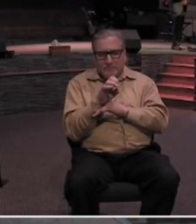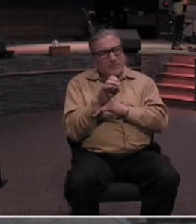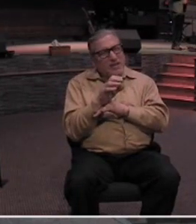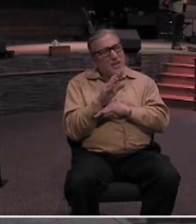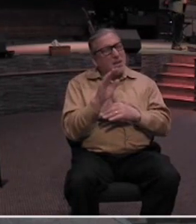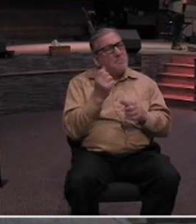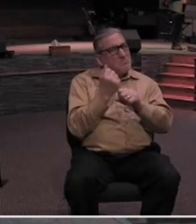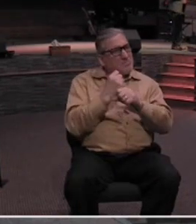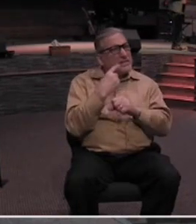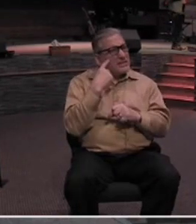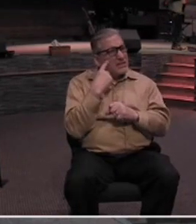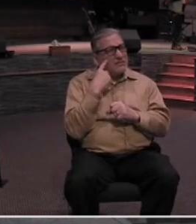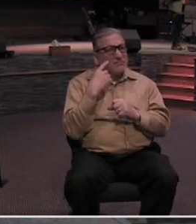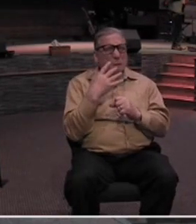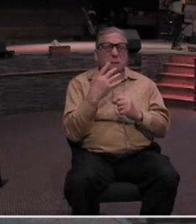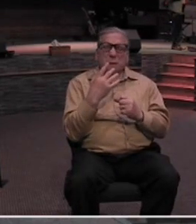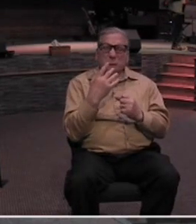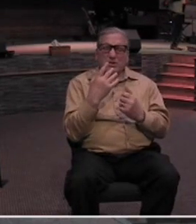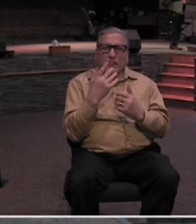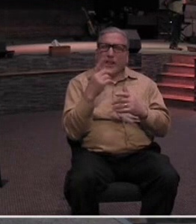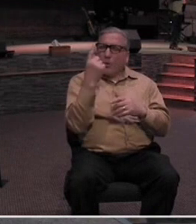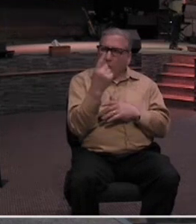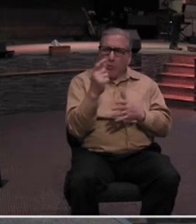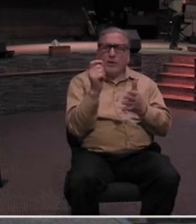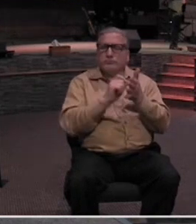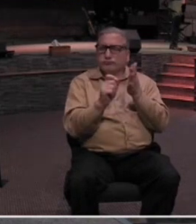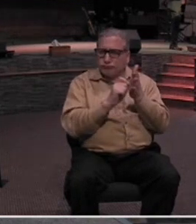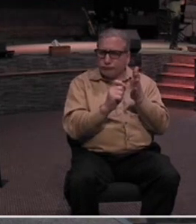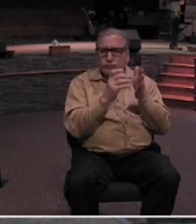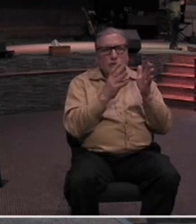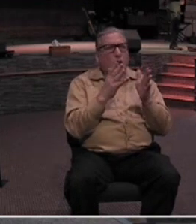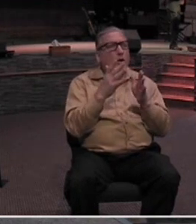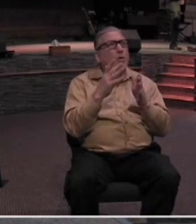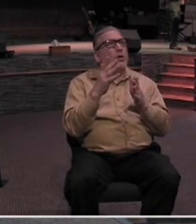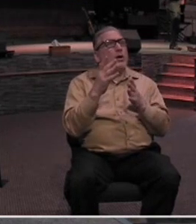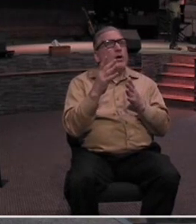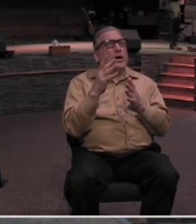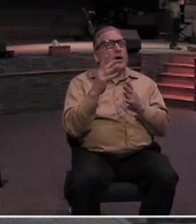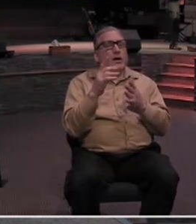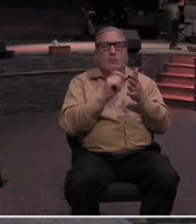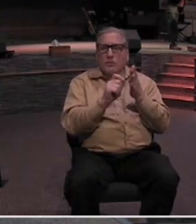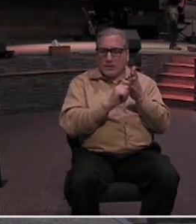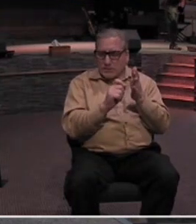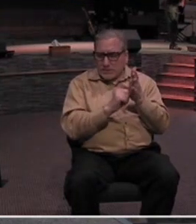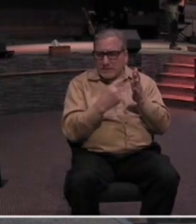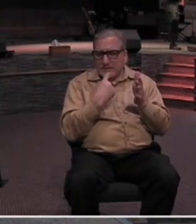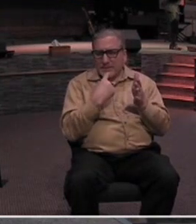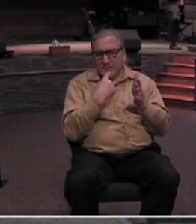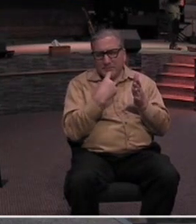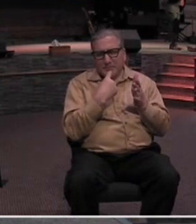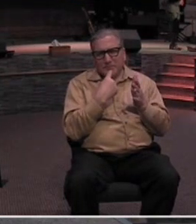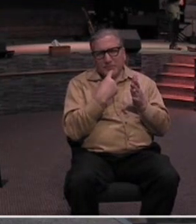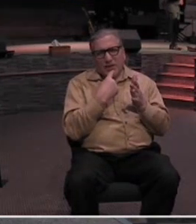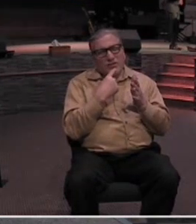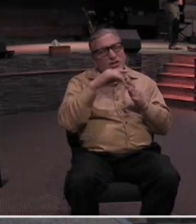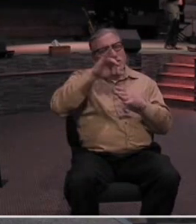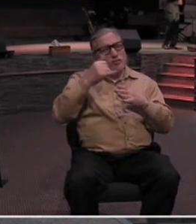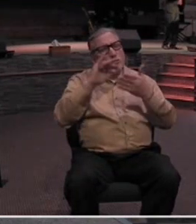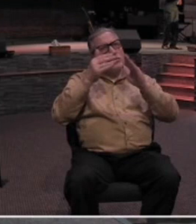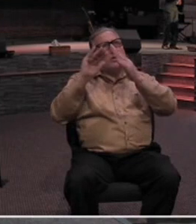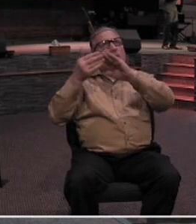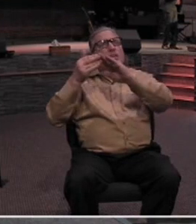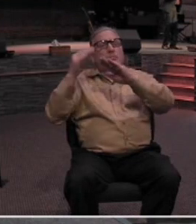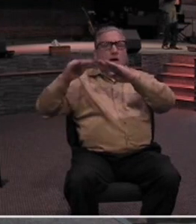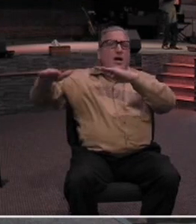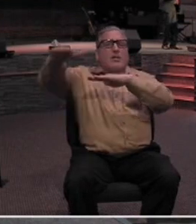obvious answer. Matter of fact, one scholar writes that rabbinical teaching held that the Jerusalem above was